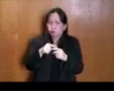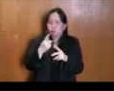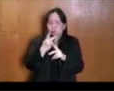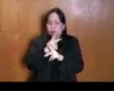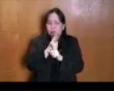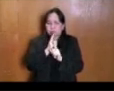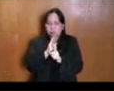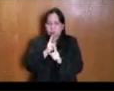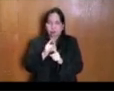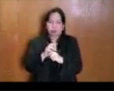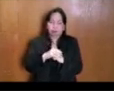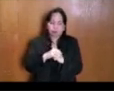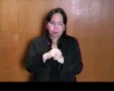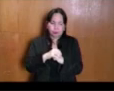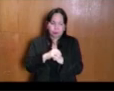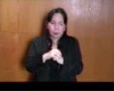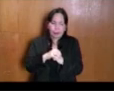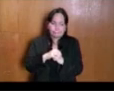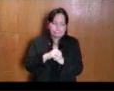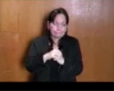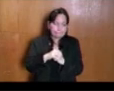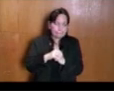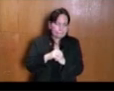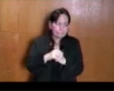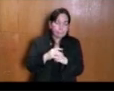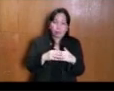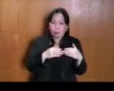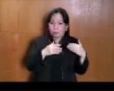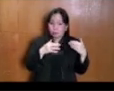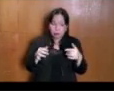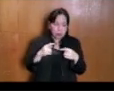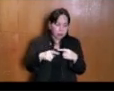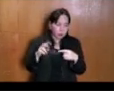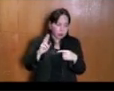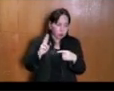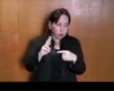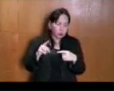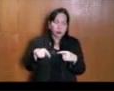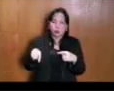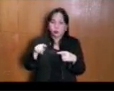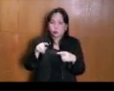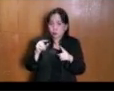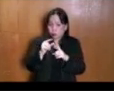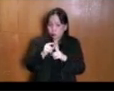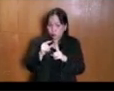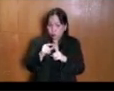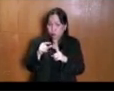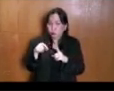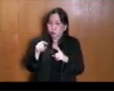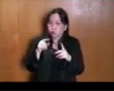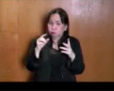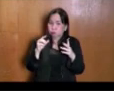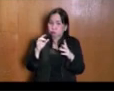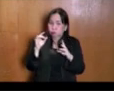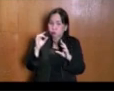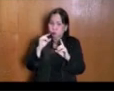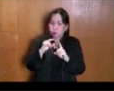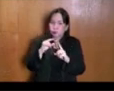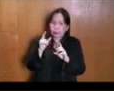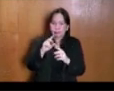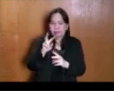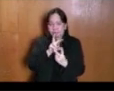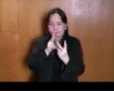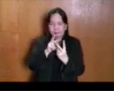data. So moving forward, I'll be using these terms interchangeably. Just note the subtle difference between